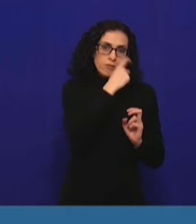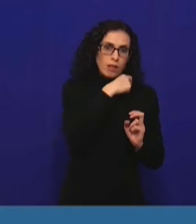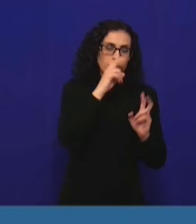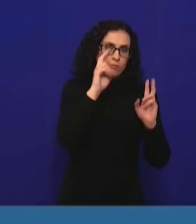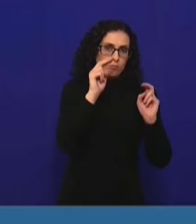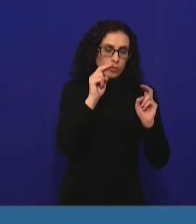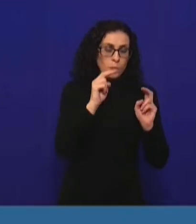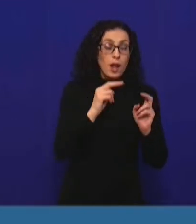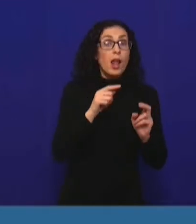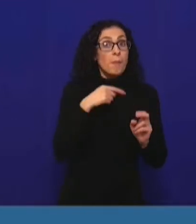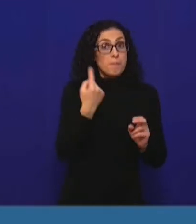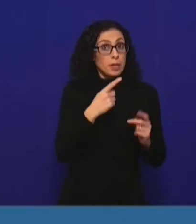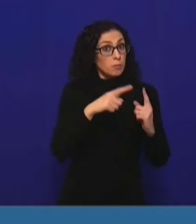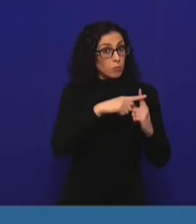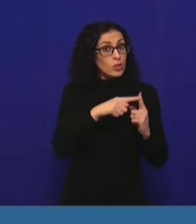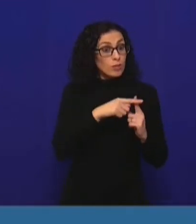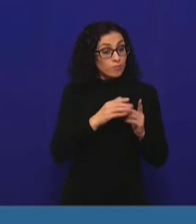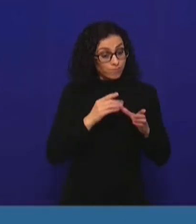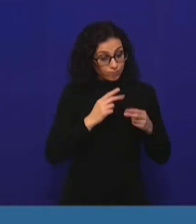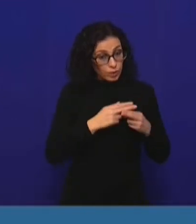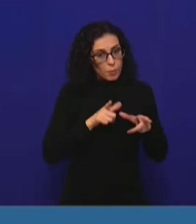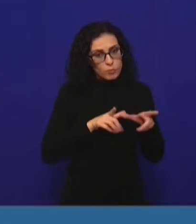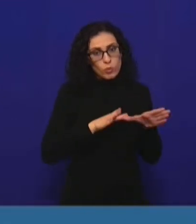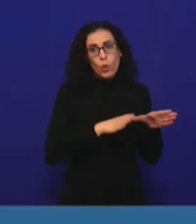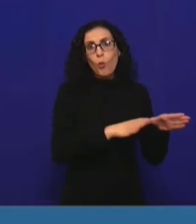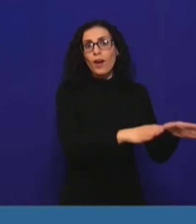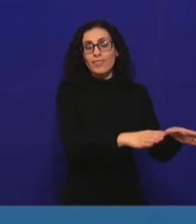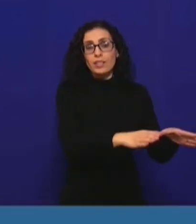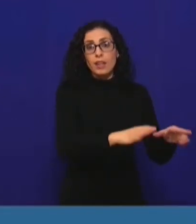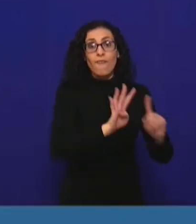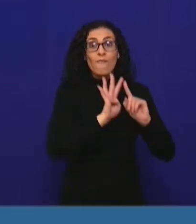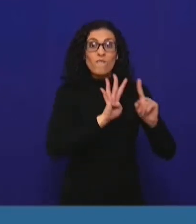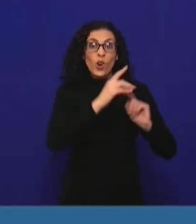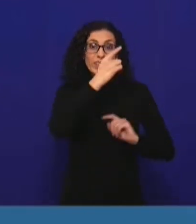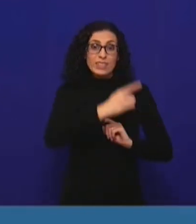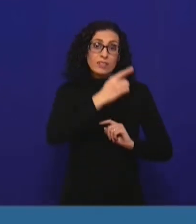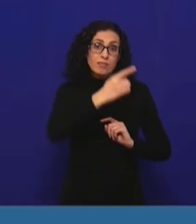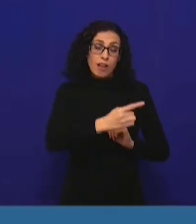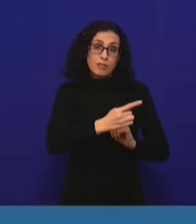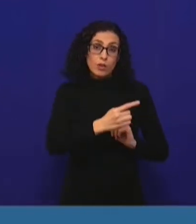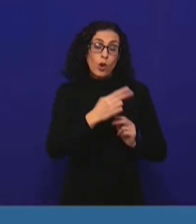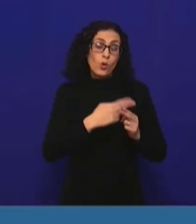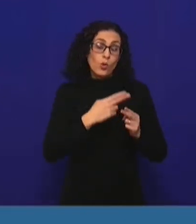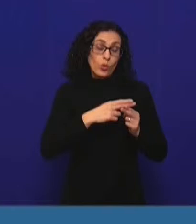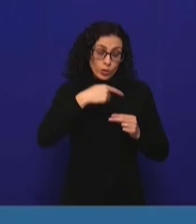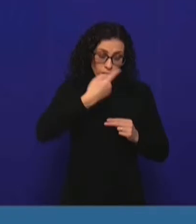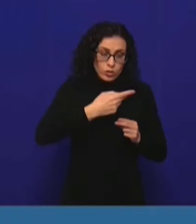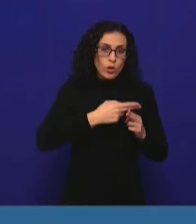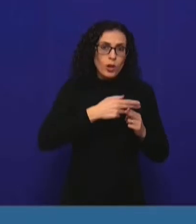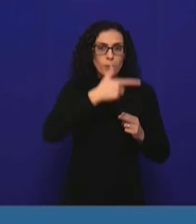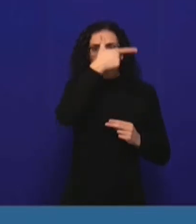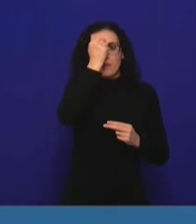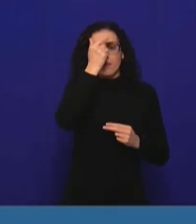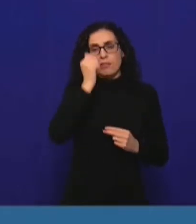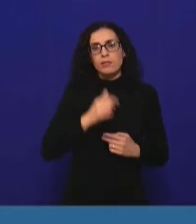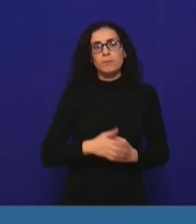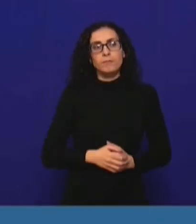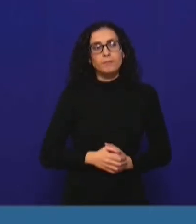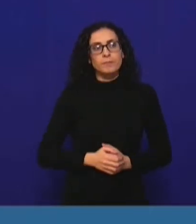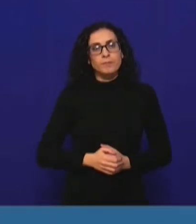jkunu jridu joqogħdu kwarantina għal 14 il-ġurnata u aħna nagħmluhom it-testing ukoll.